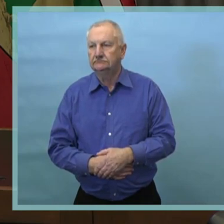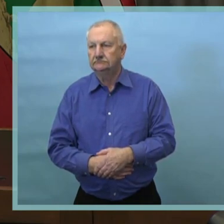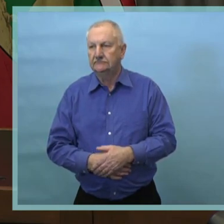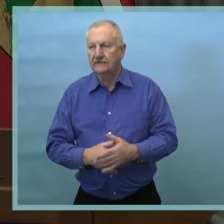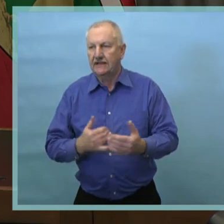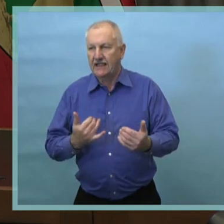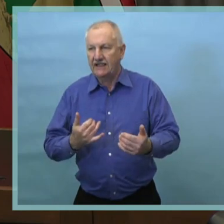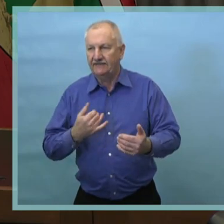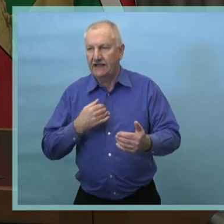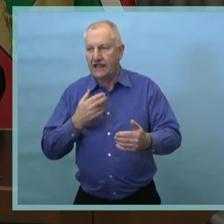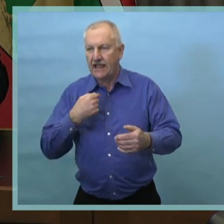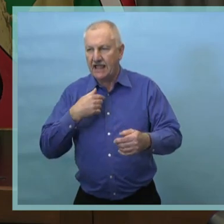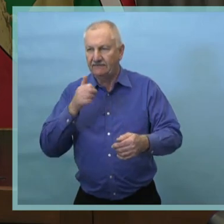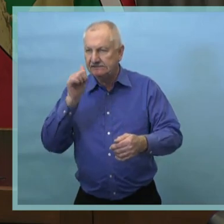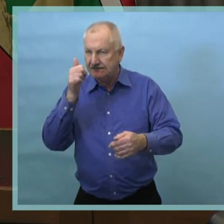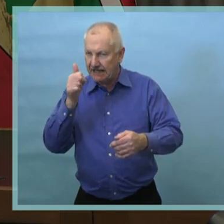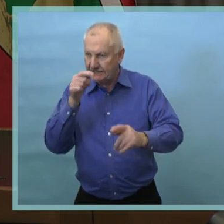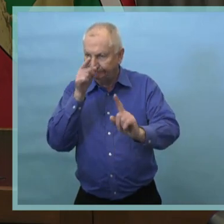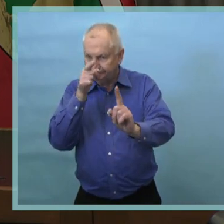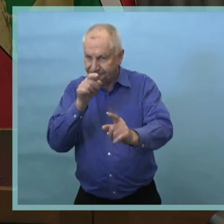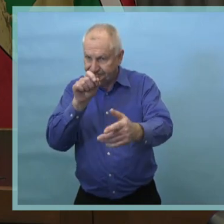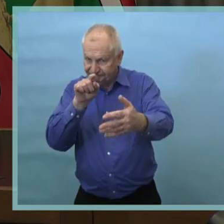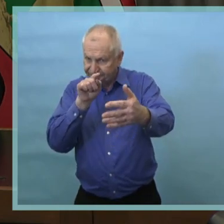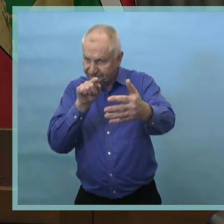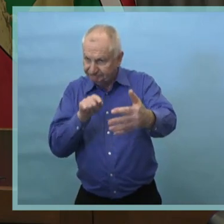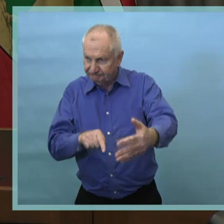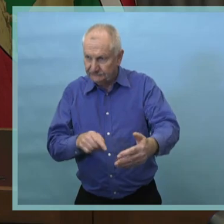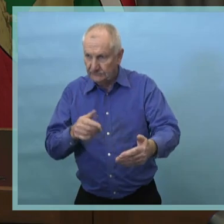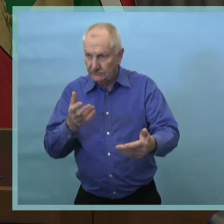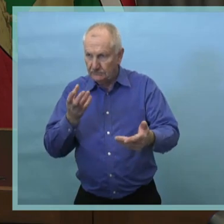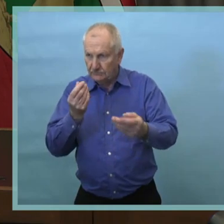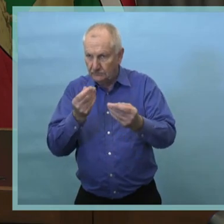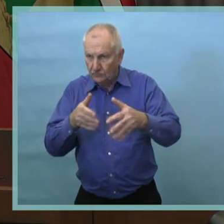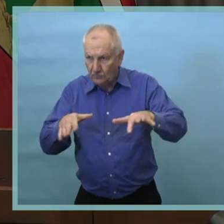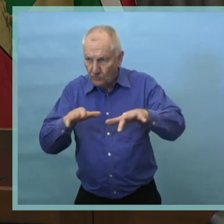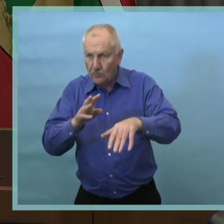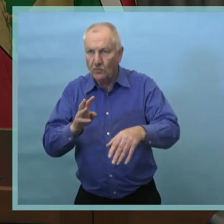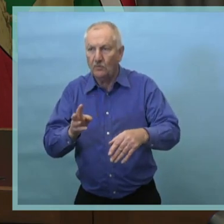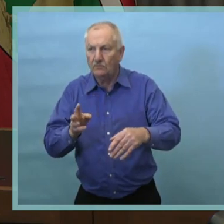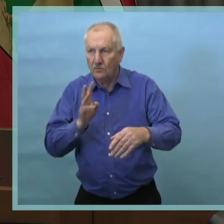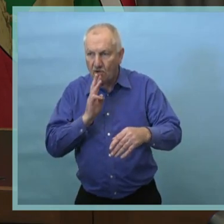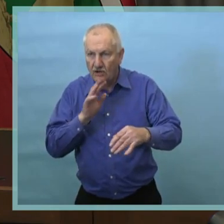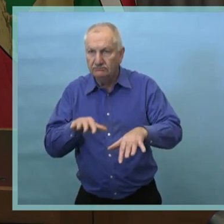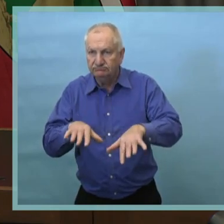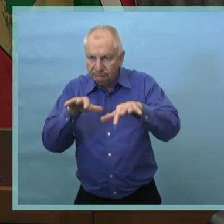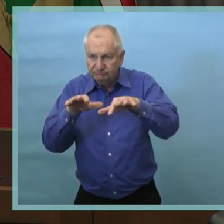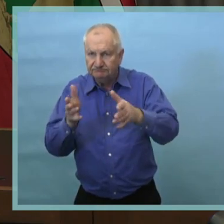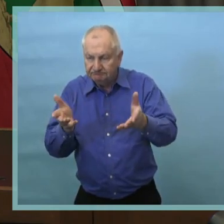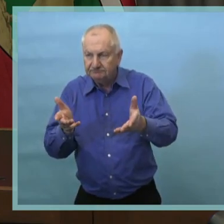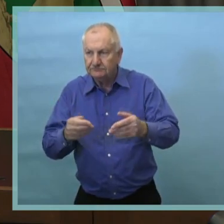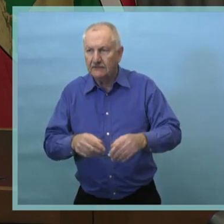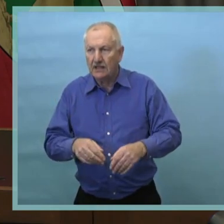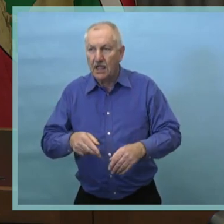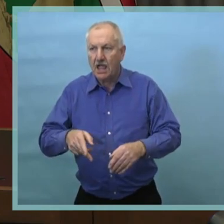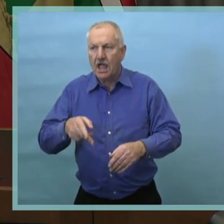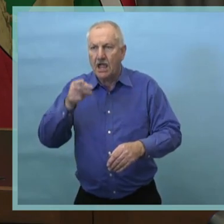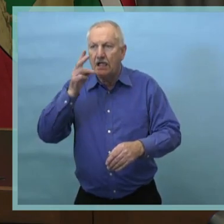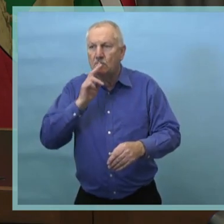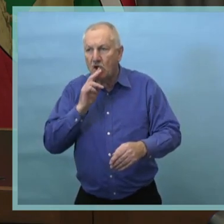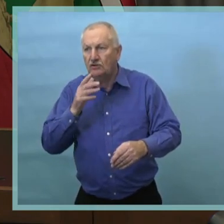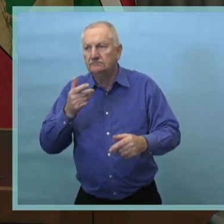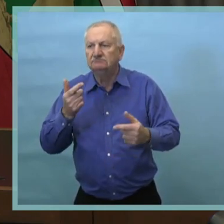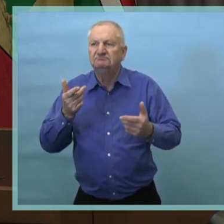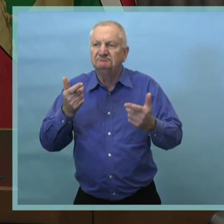where we are with the soil moisture content level report, or high water event that we talk